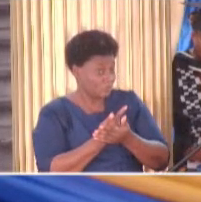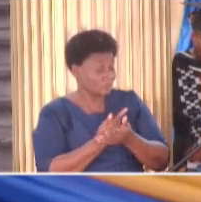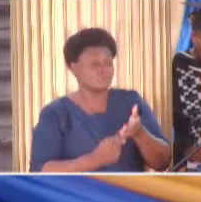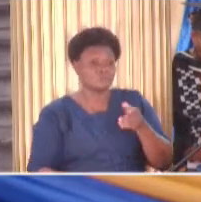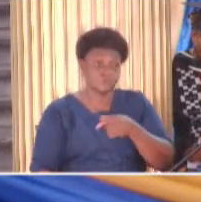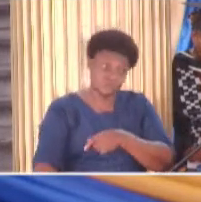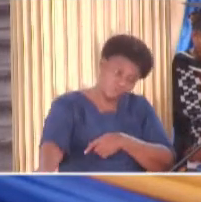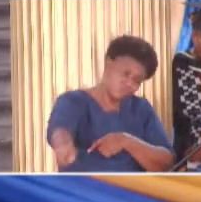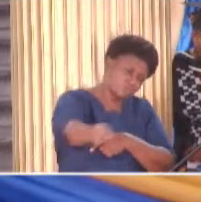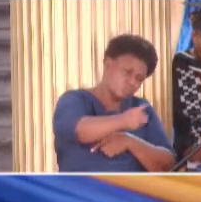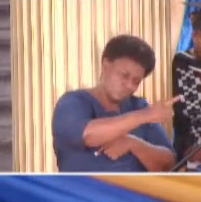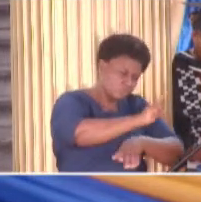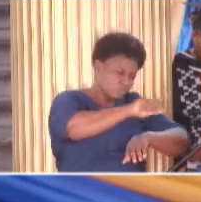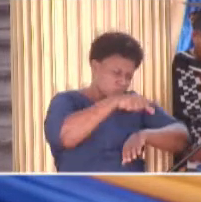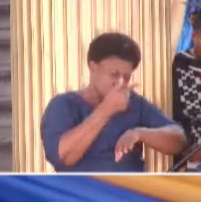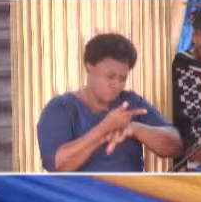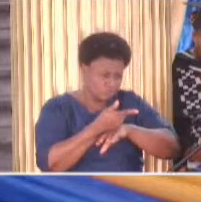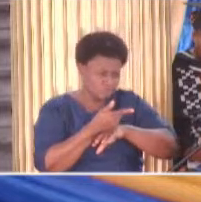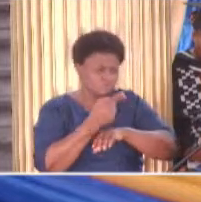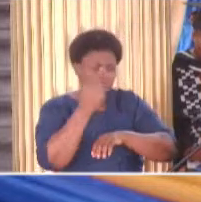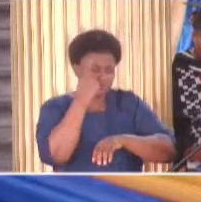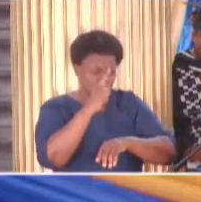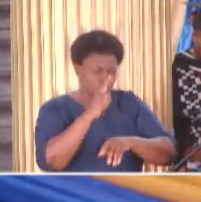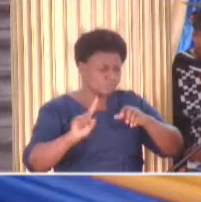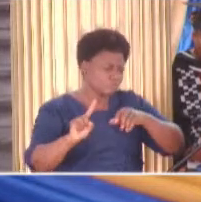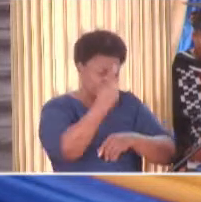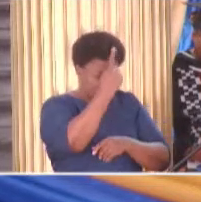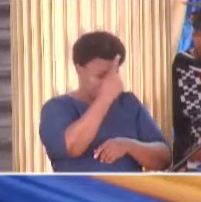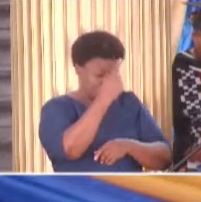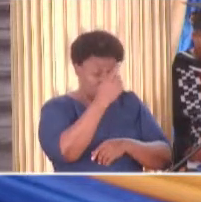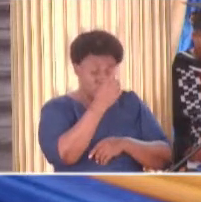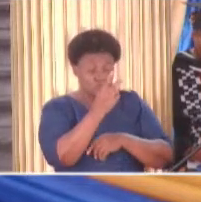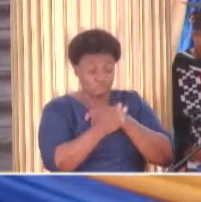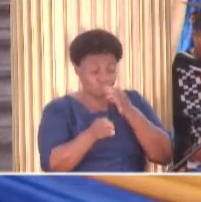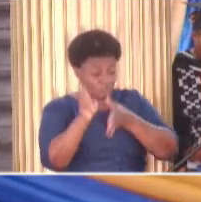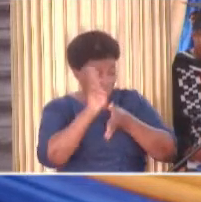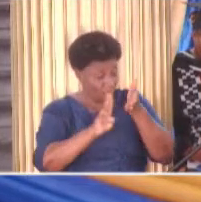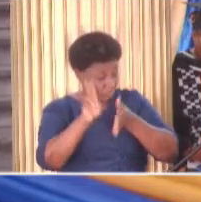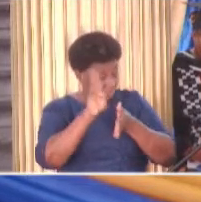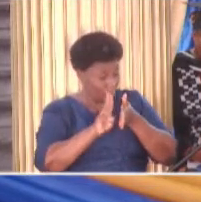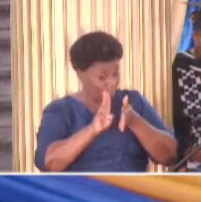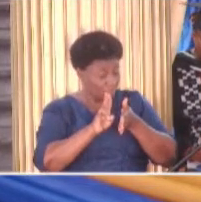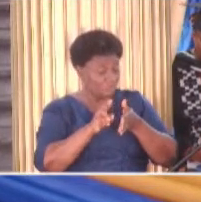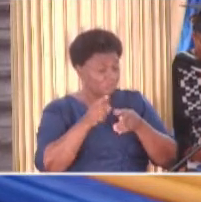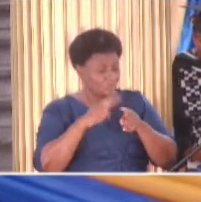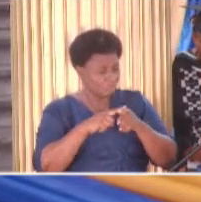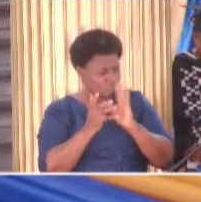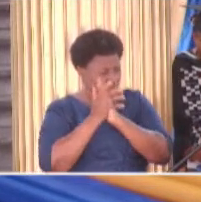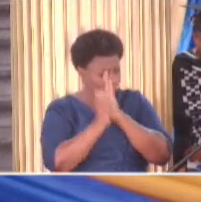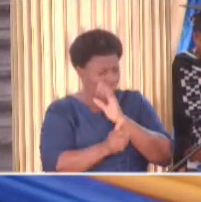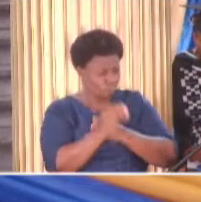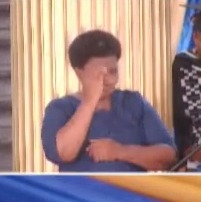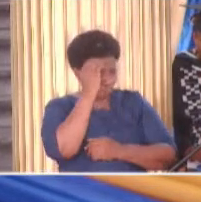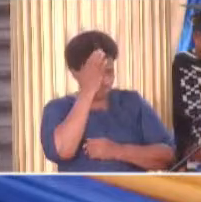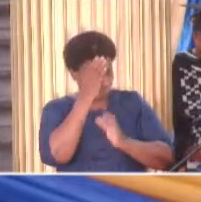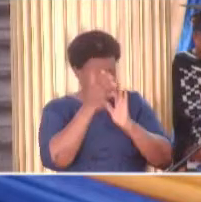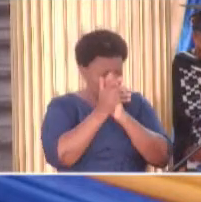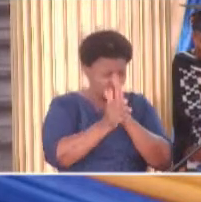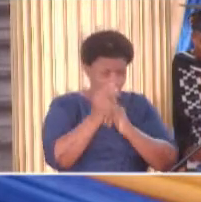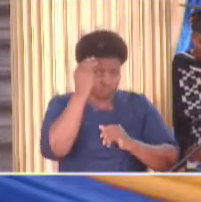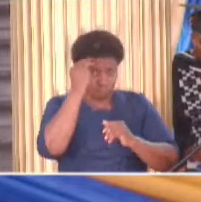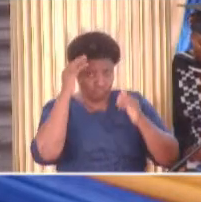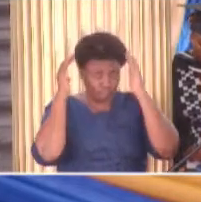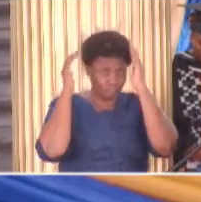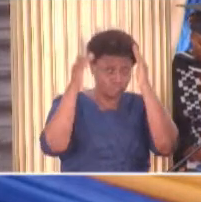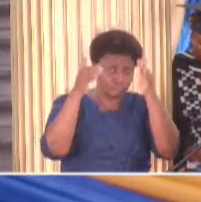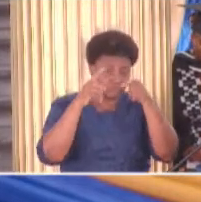You are graduates of a premier university equipped with the knowledge, skills, and mindsets